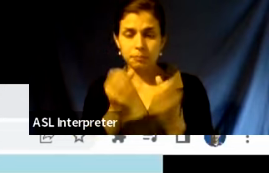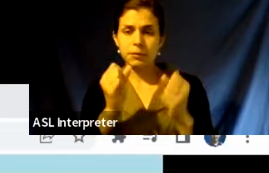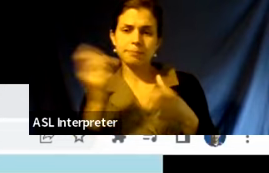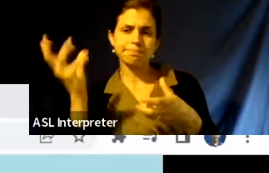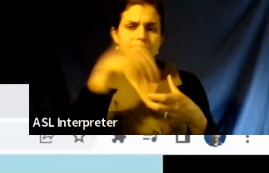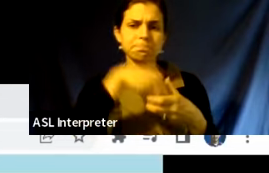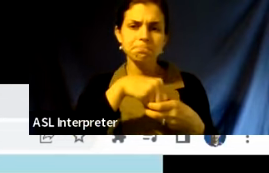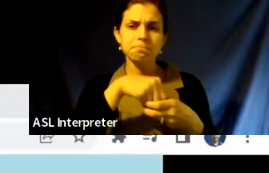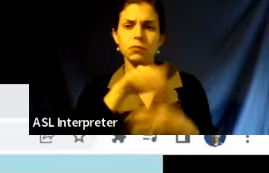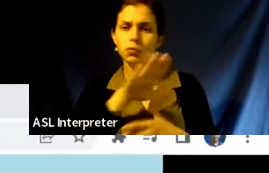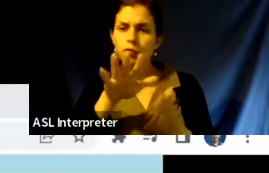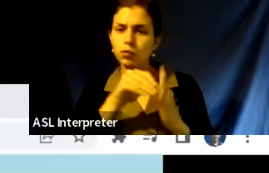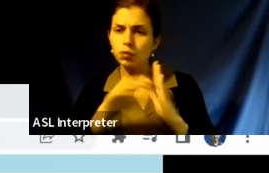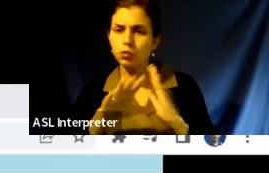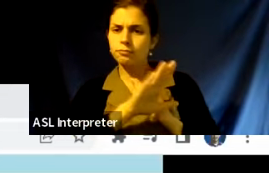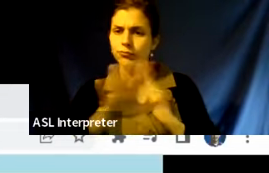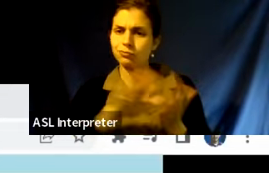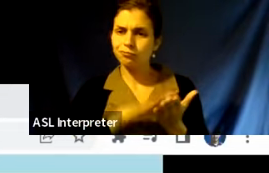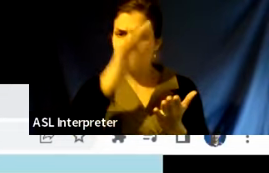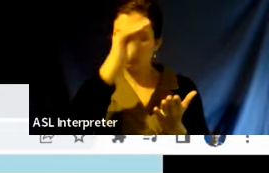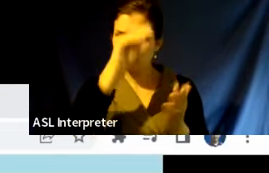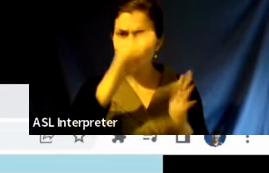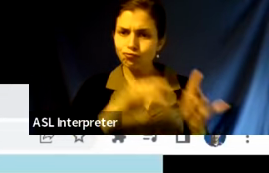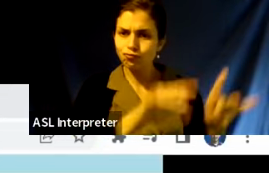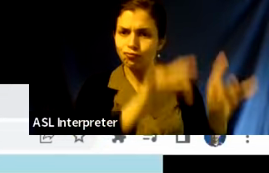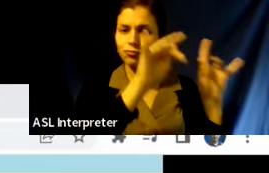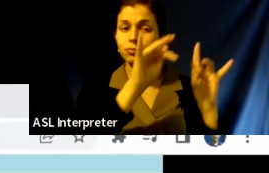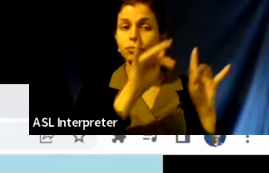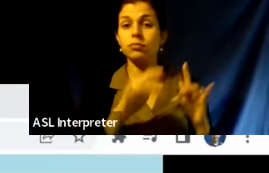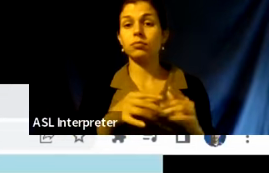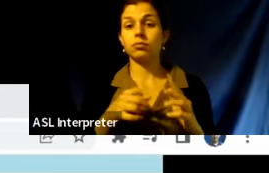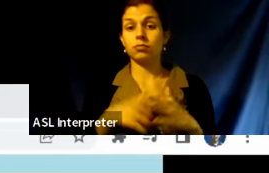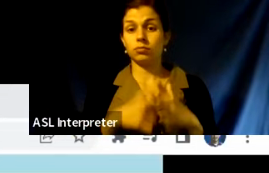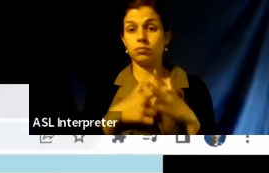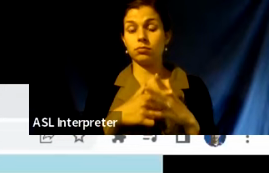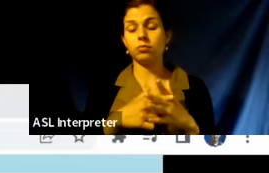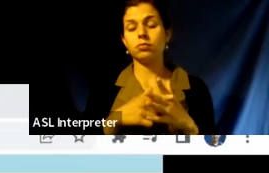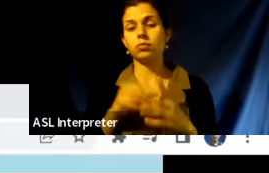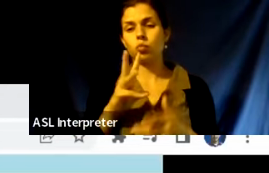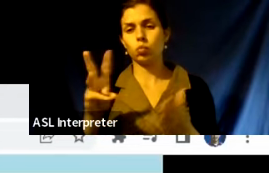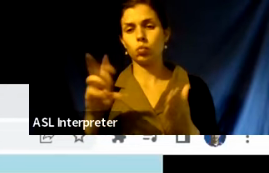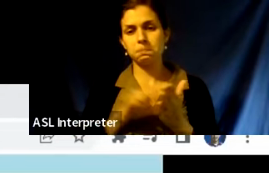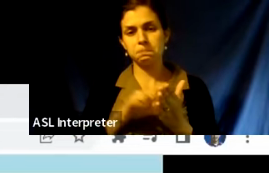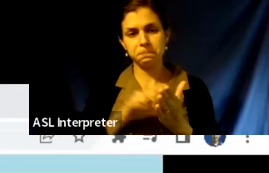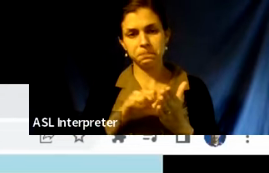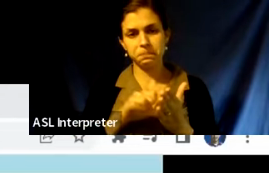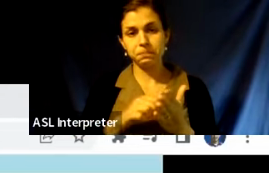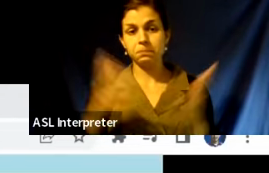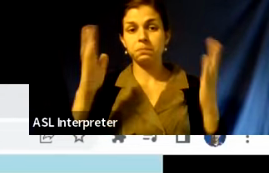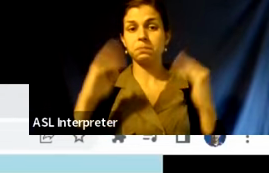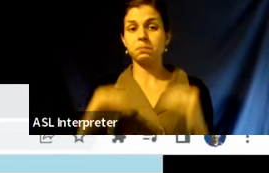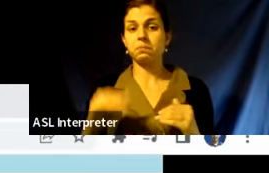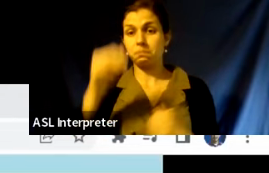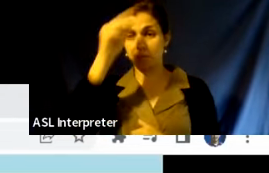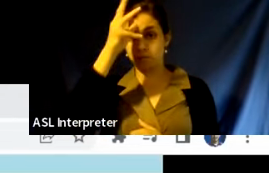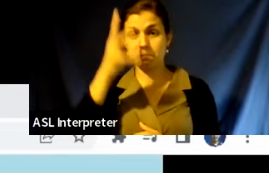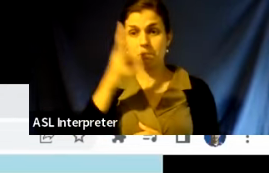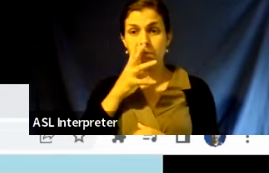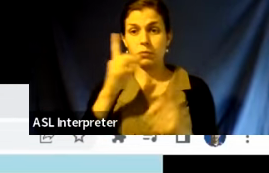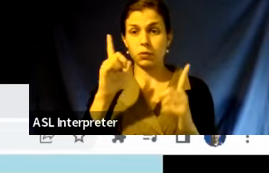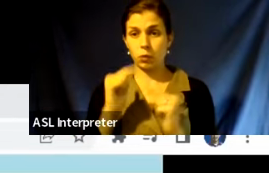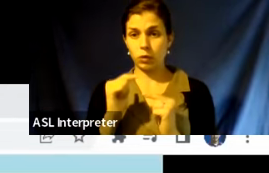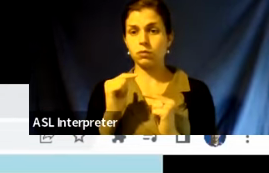start with a brief look at the district website. We'll also discuss ParentSquare, which is another new tool that we launched